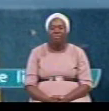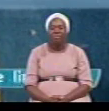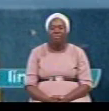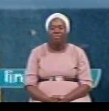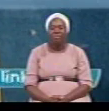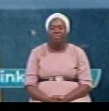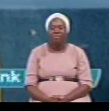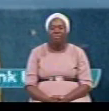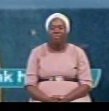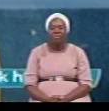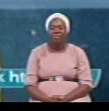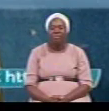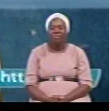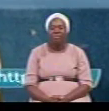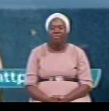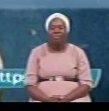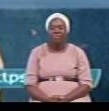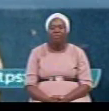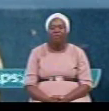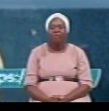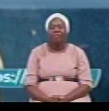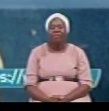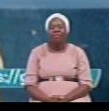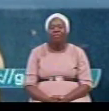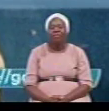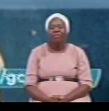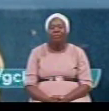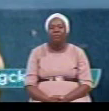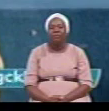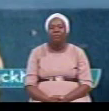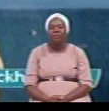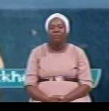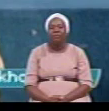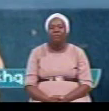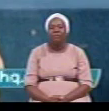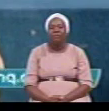kuno ndeto tila lesa, lesa muka lamba.